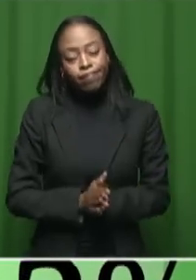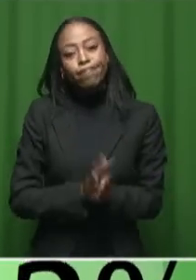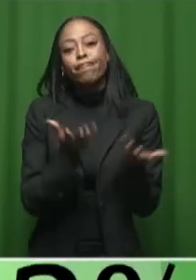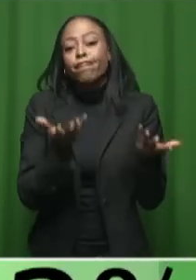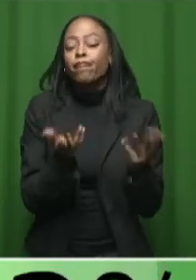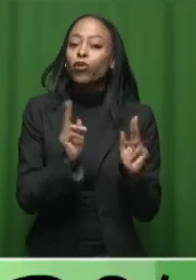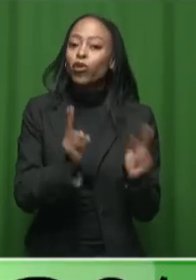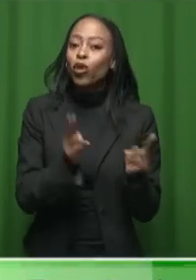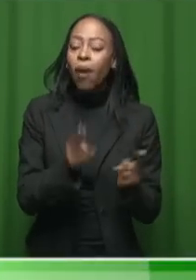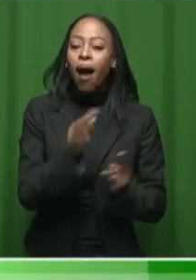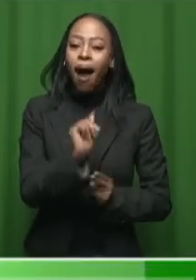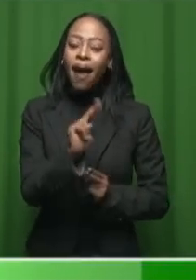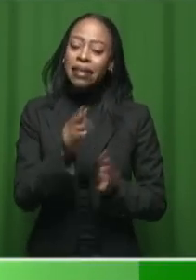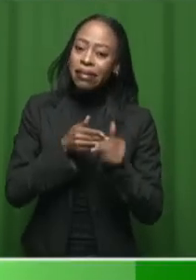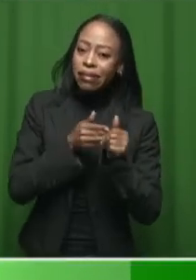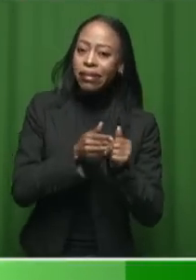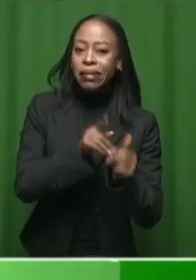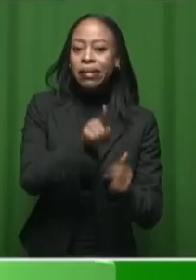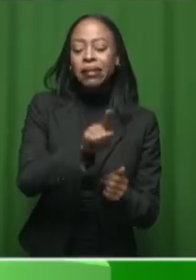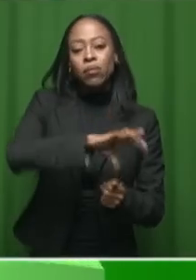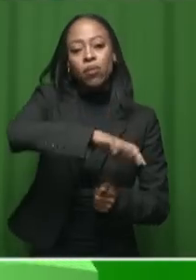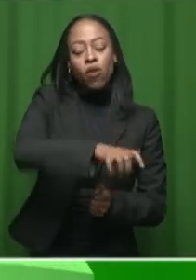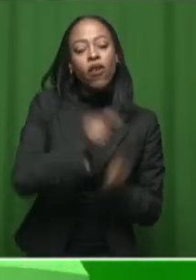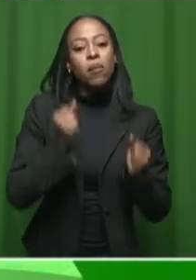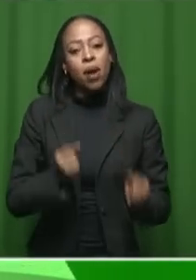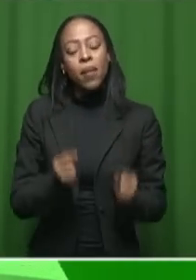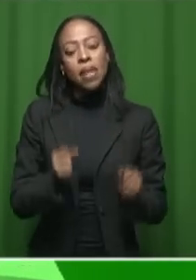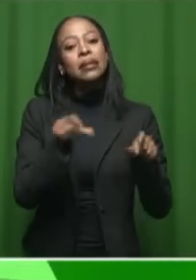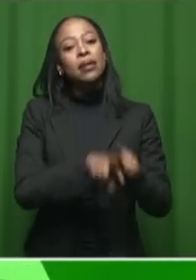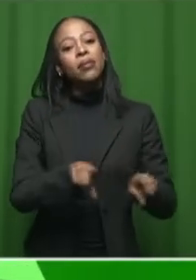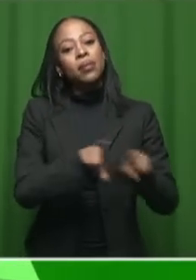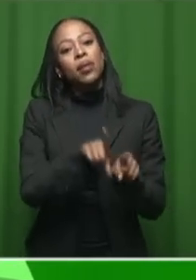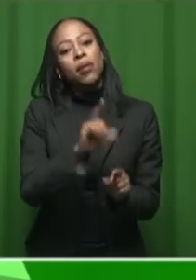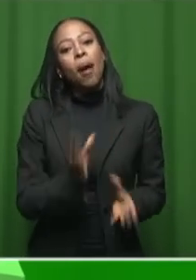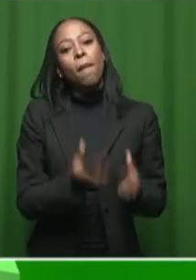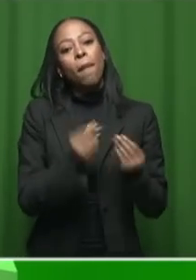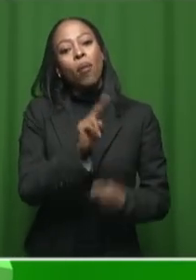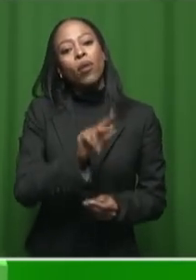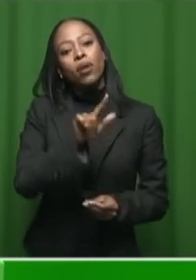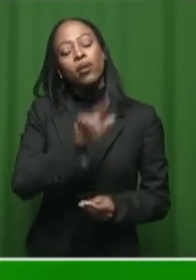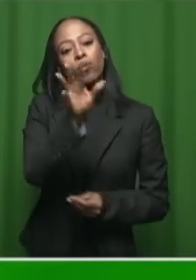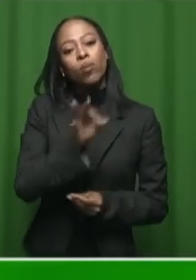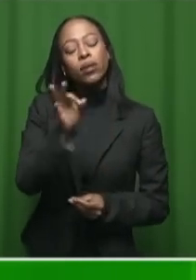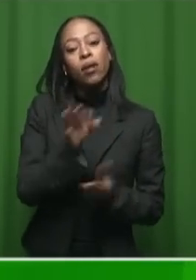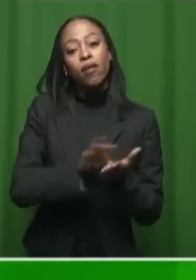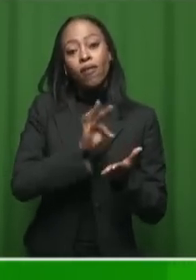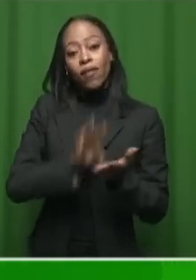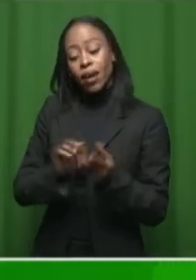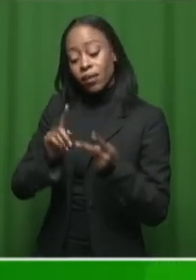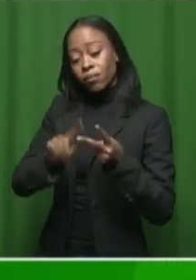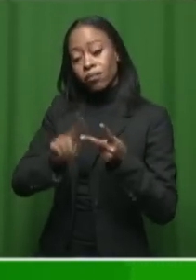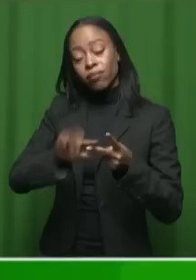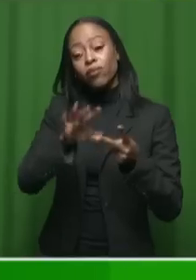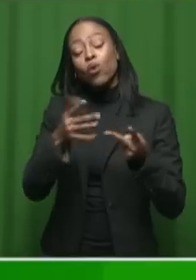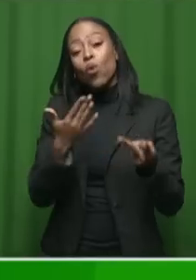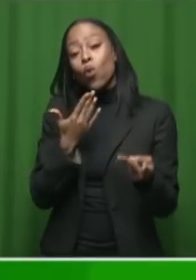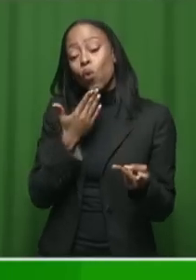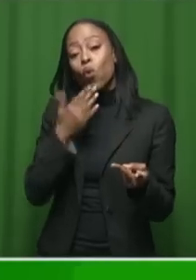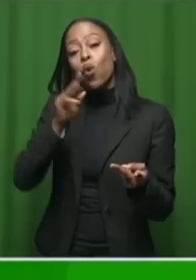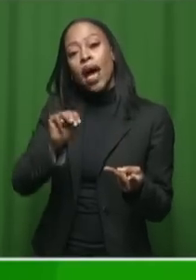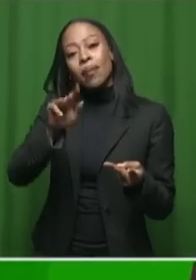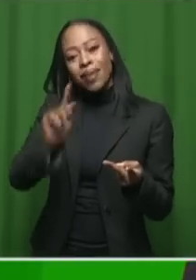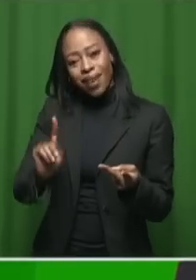been the stronghold of the ANC. It still is, with 27% of the votes, followed by the MK party, a relatively new